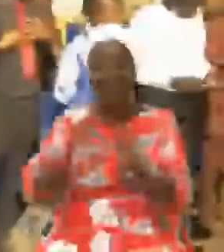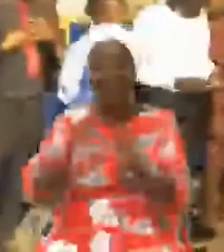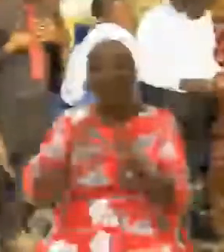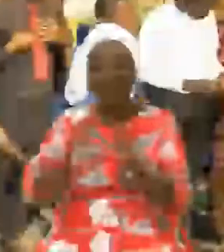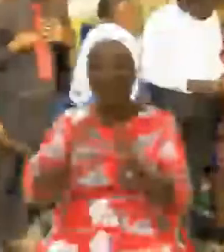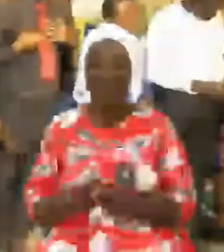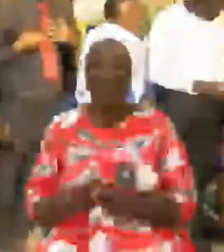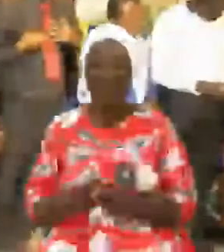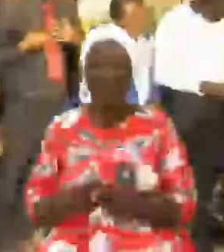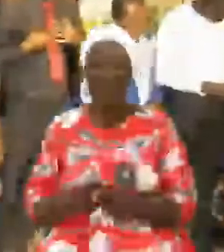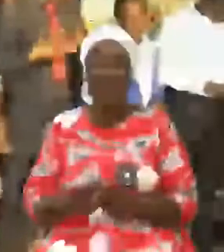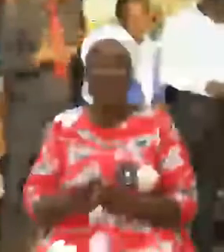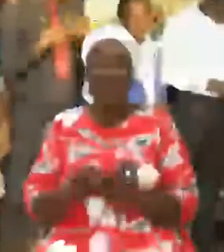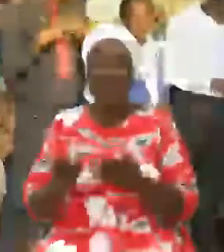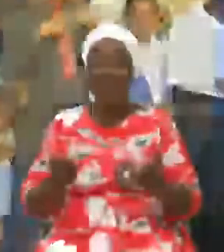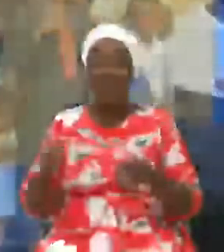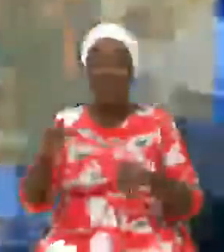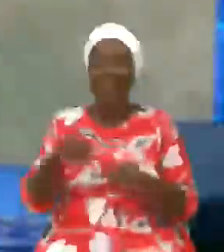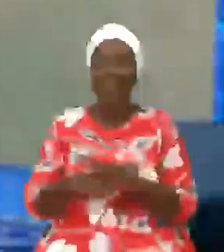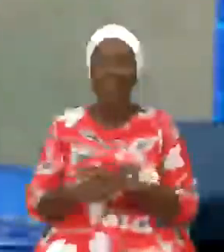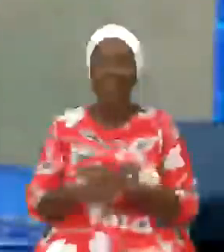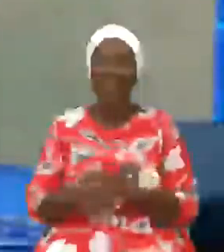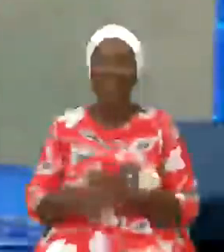in Jesus' name.